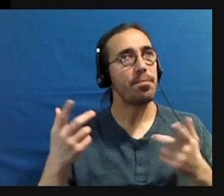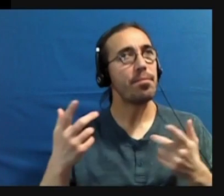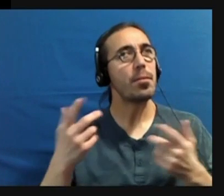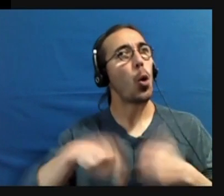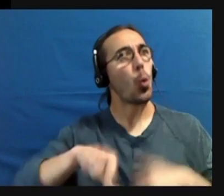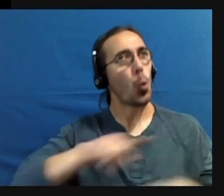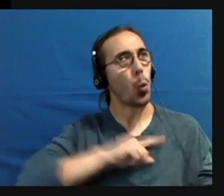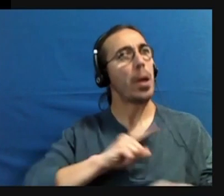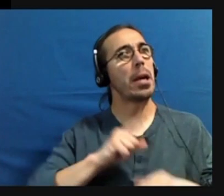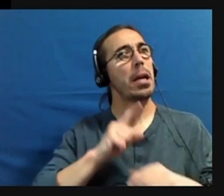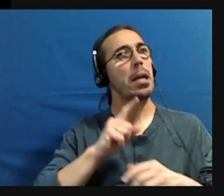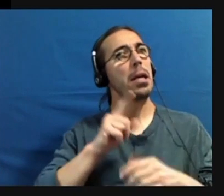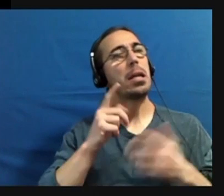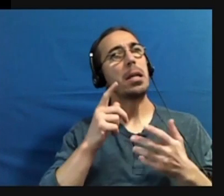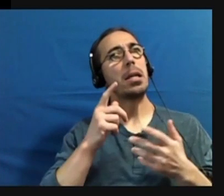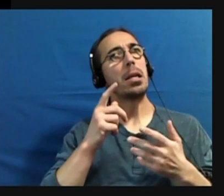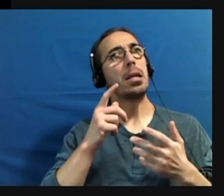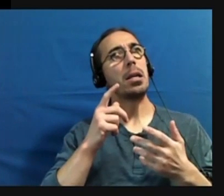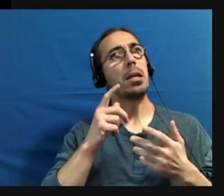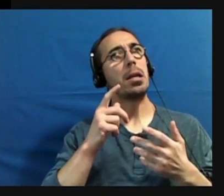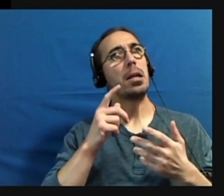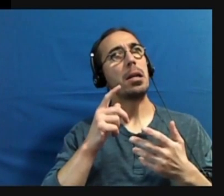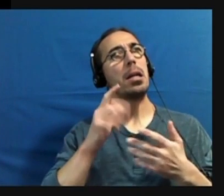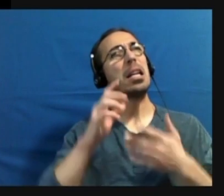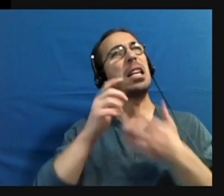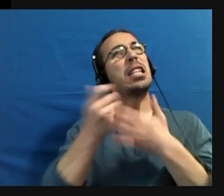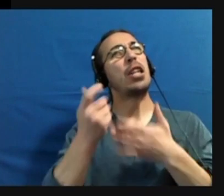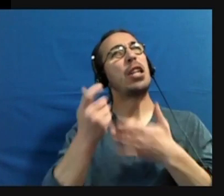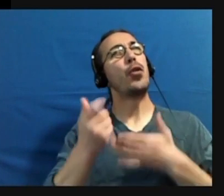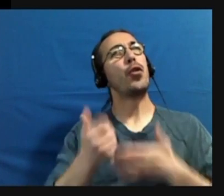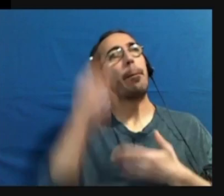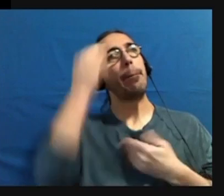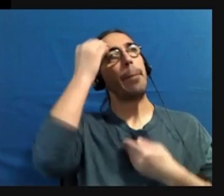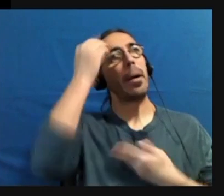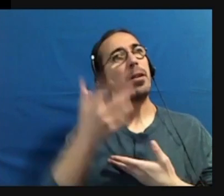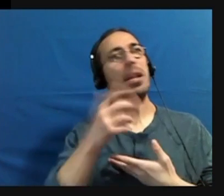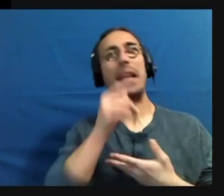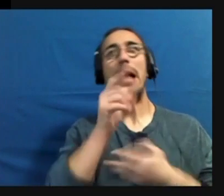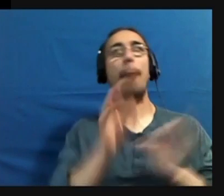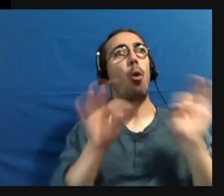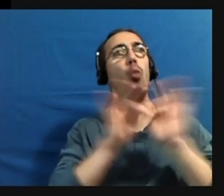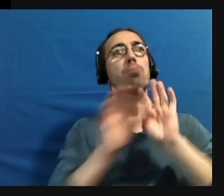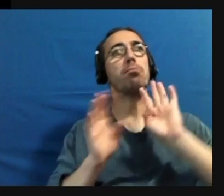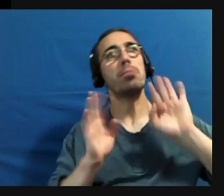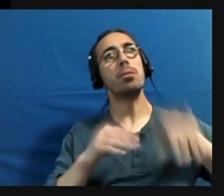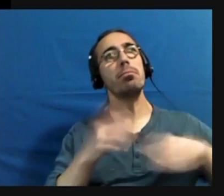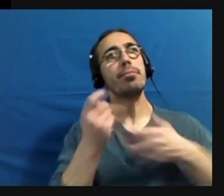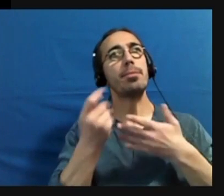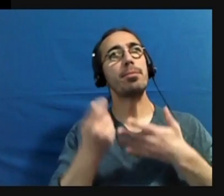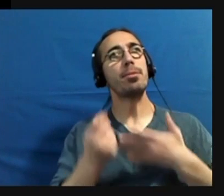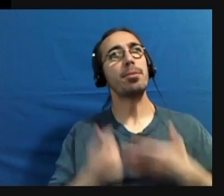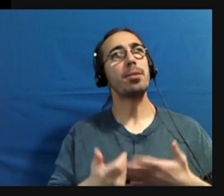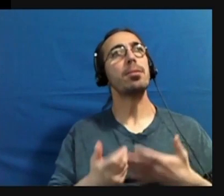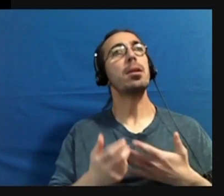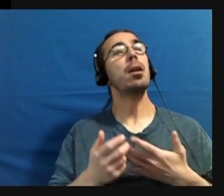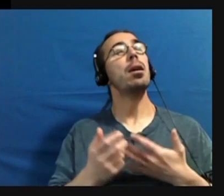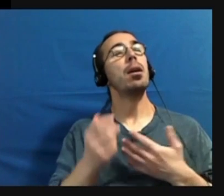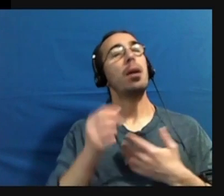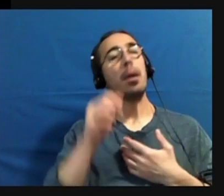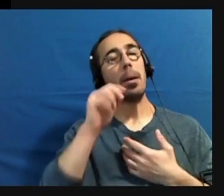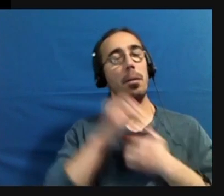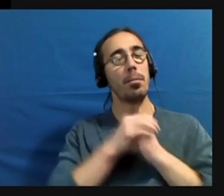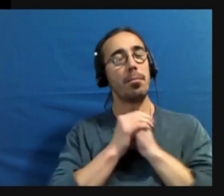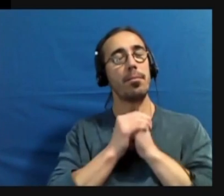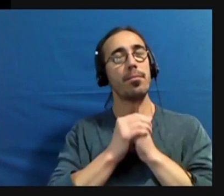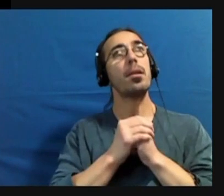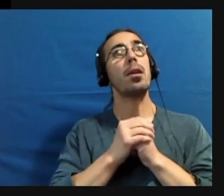we subtract, or that they subtract information that is irrelevant to them. So